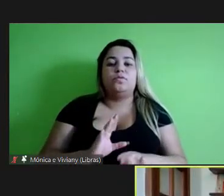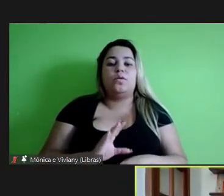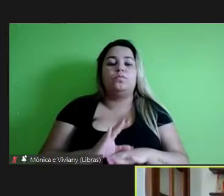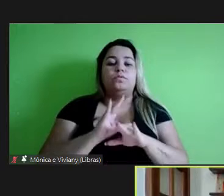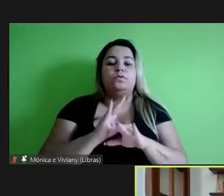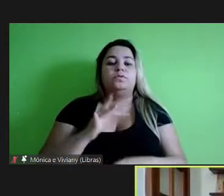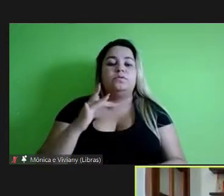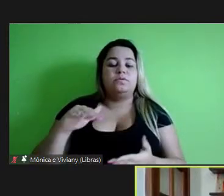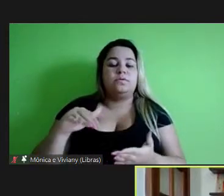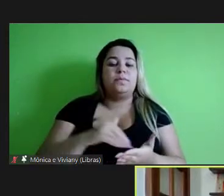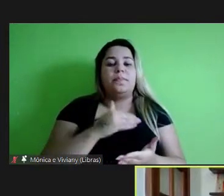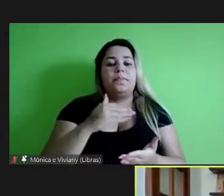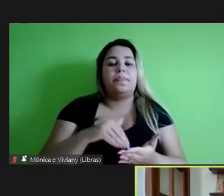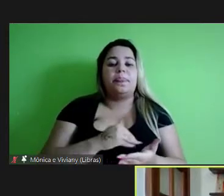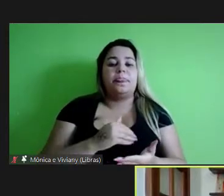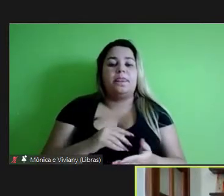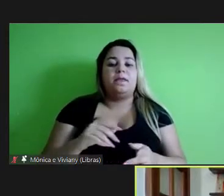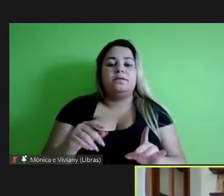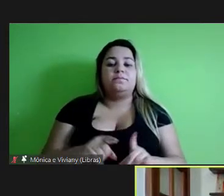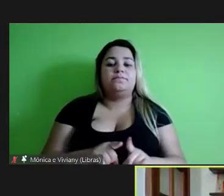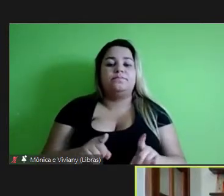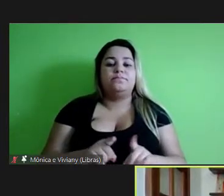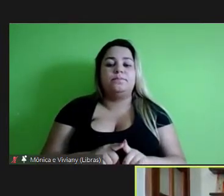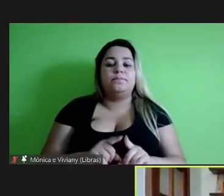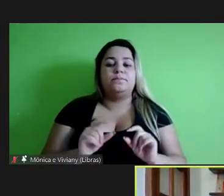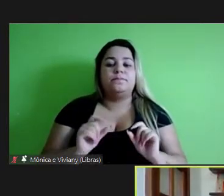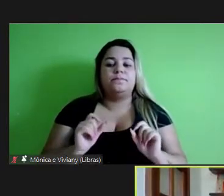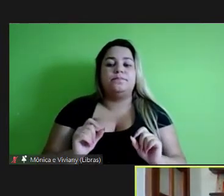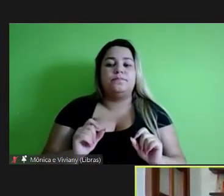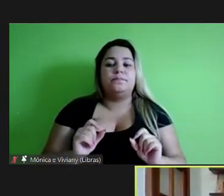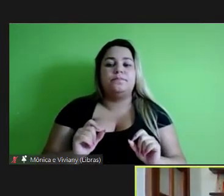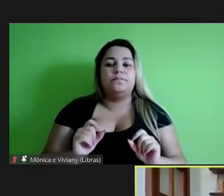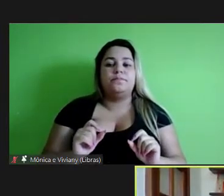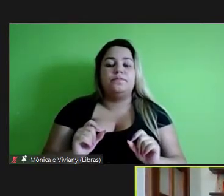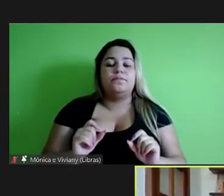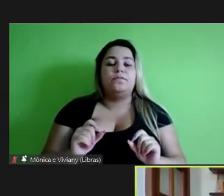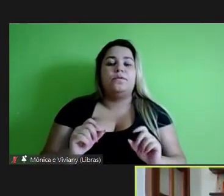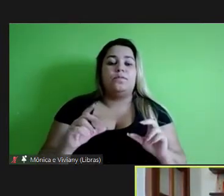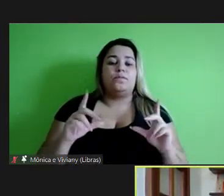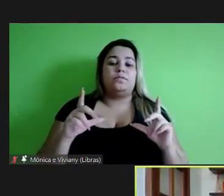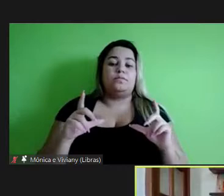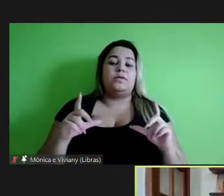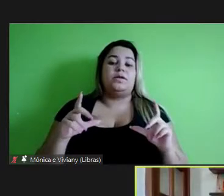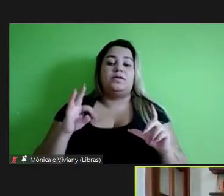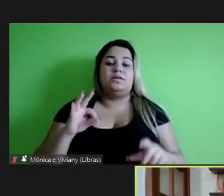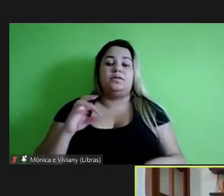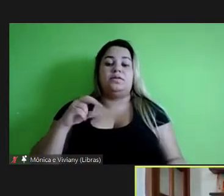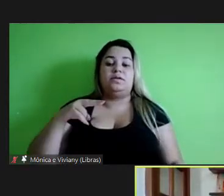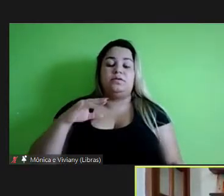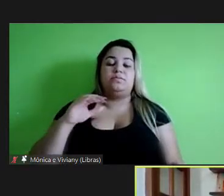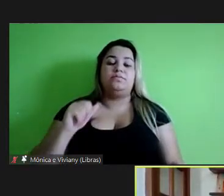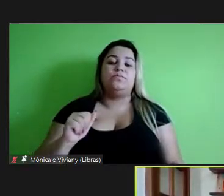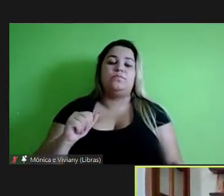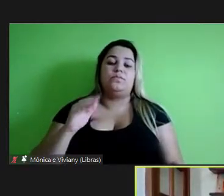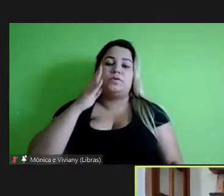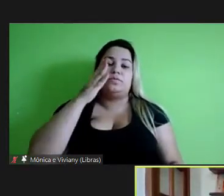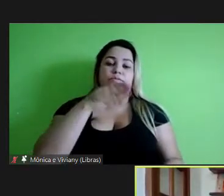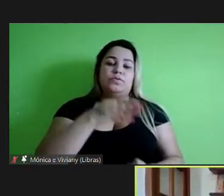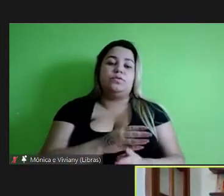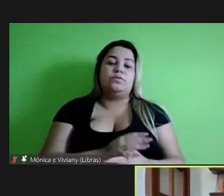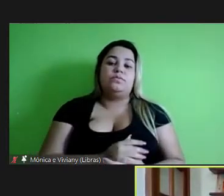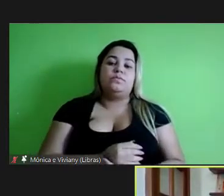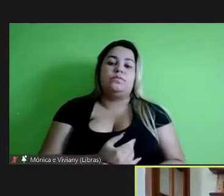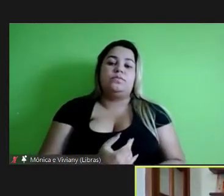the councils of for secretaries, municipal and state secretaries, a technical chamber with this